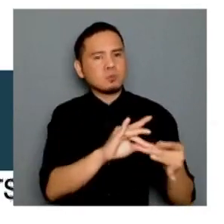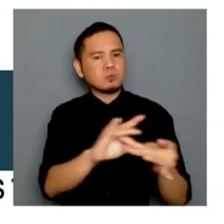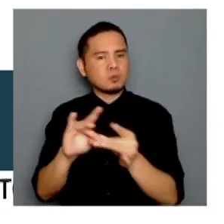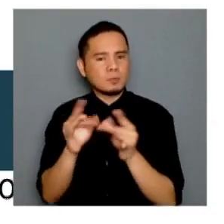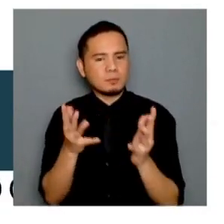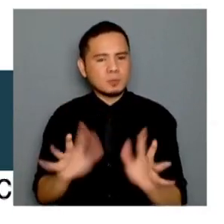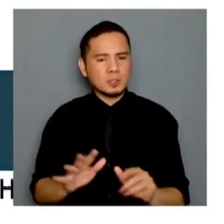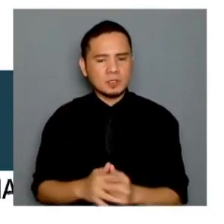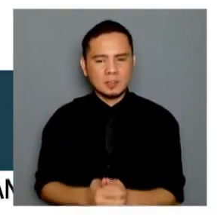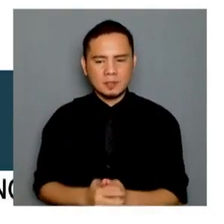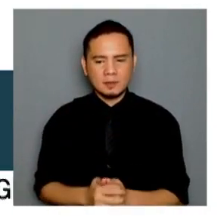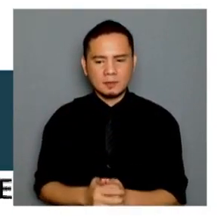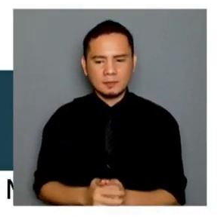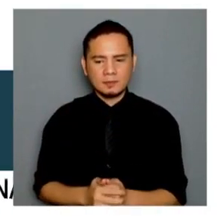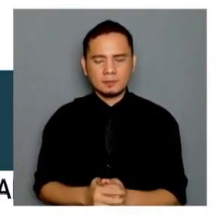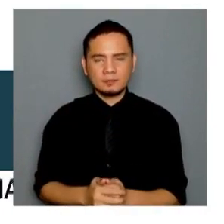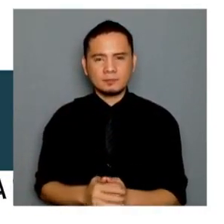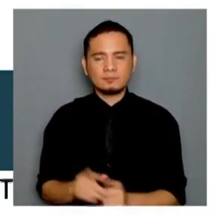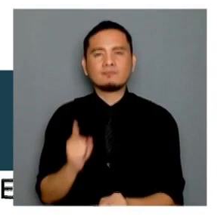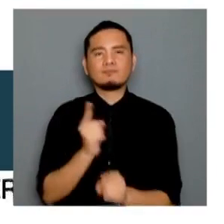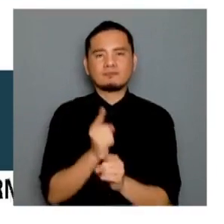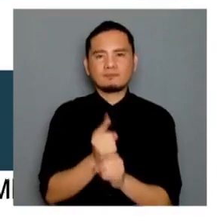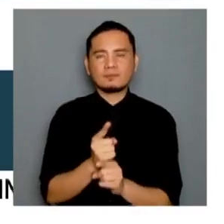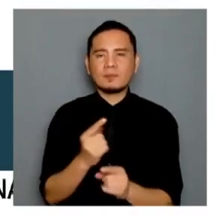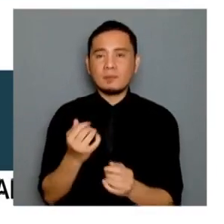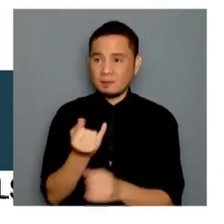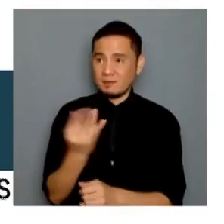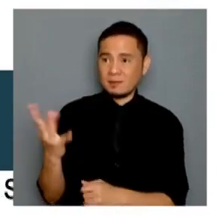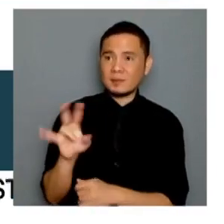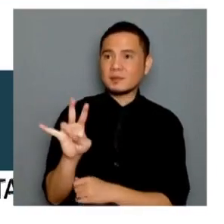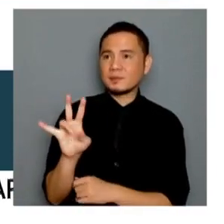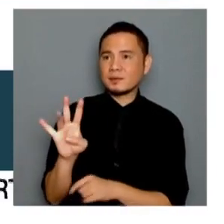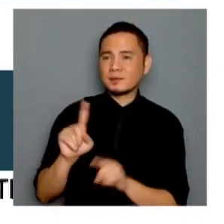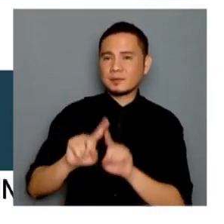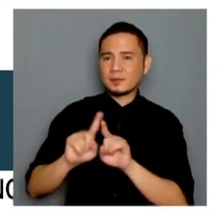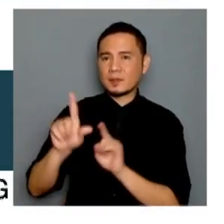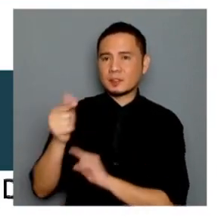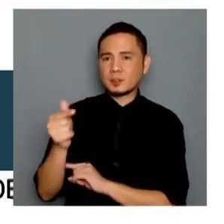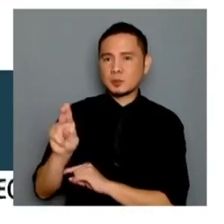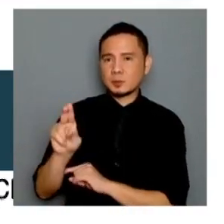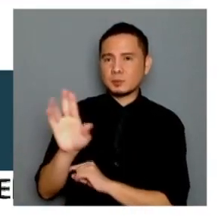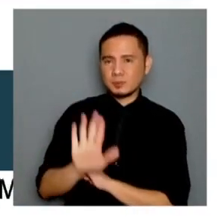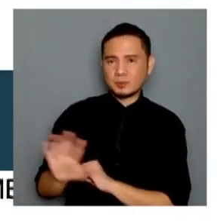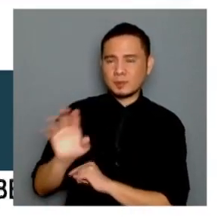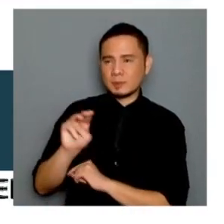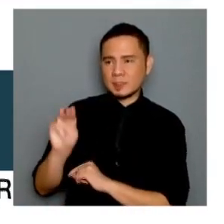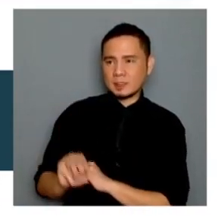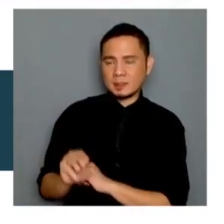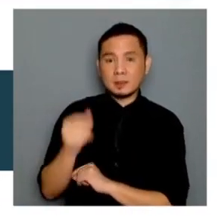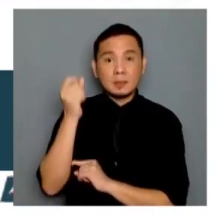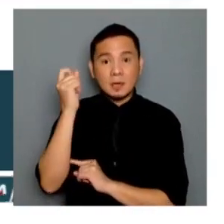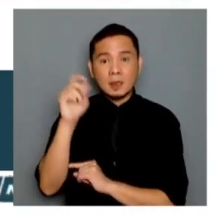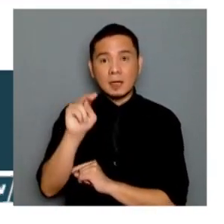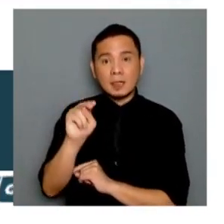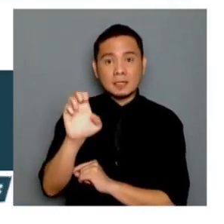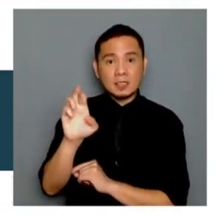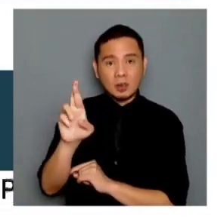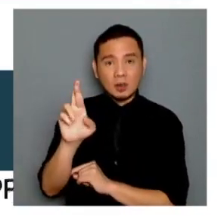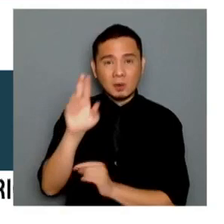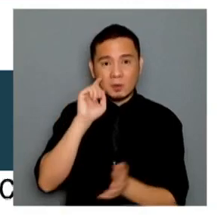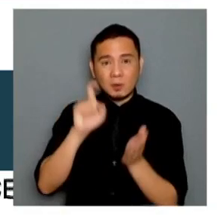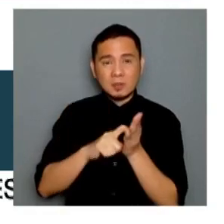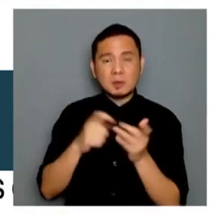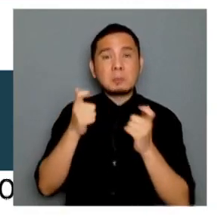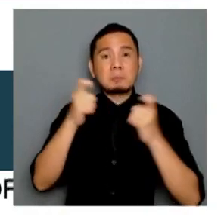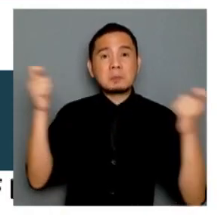Yes, we are 17 LGUs in Metro Manila, but again, if you look at NCR, we are one big metropolis. We do